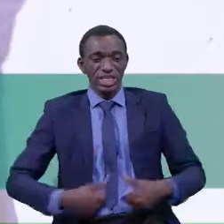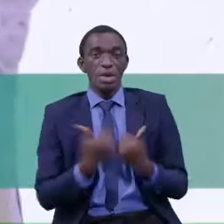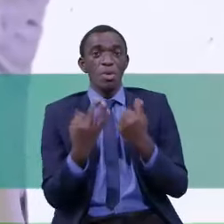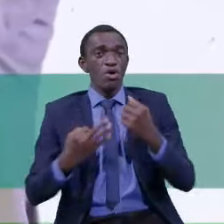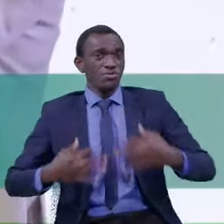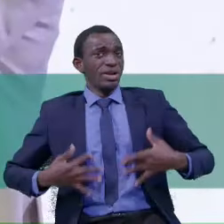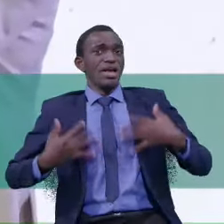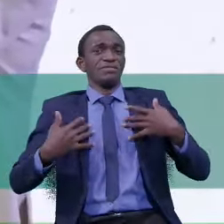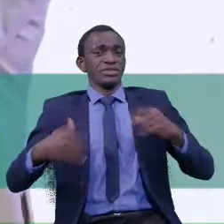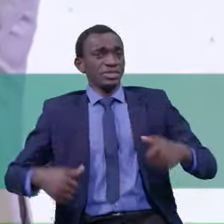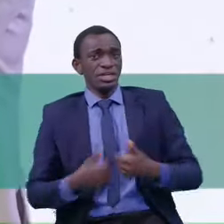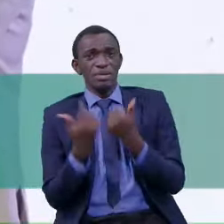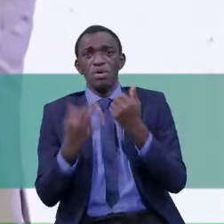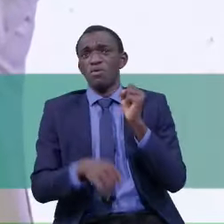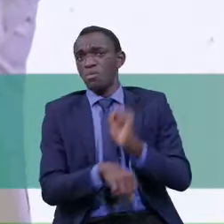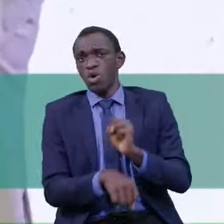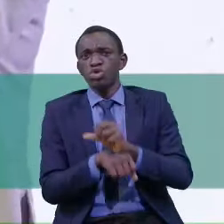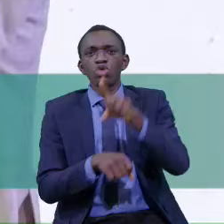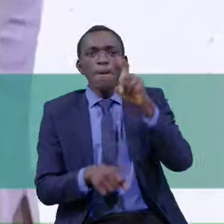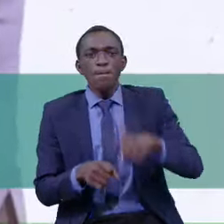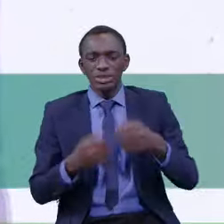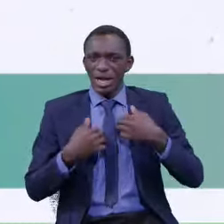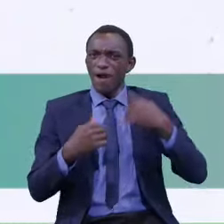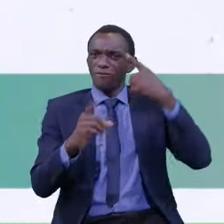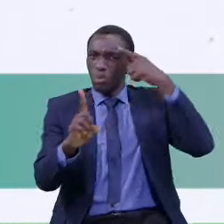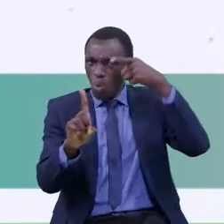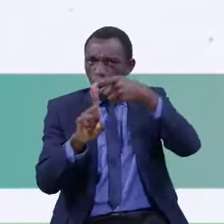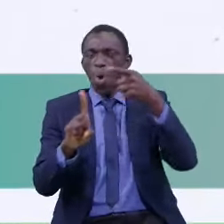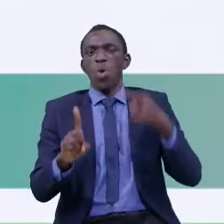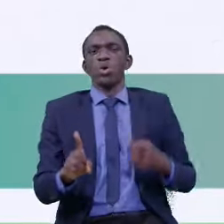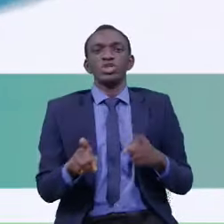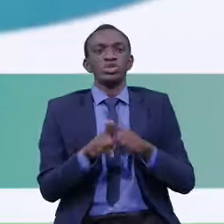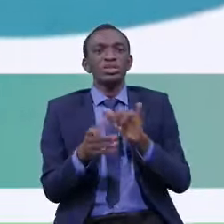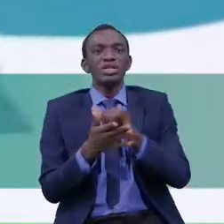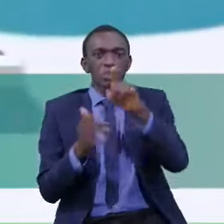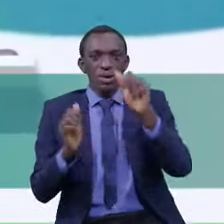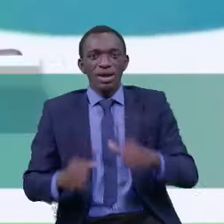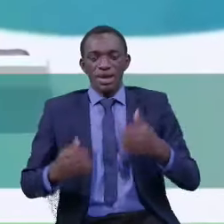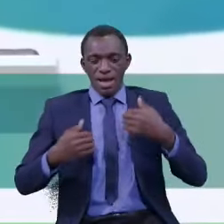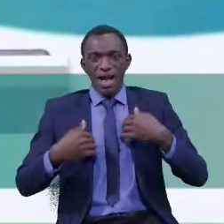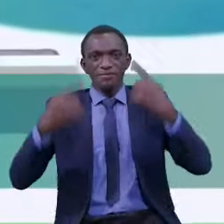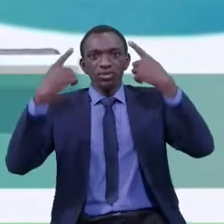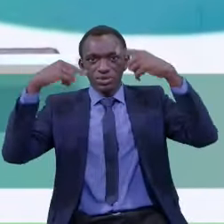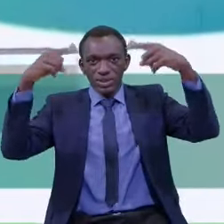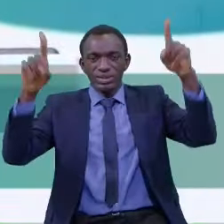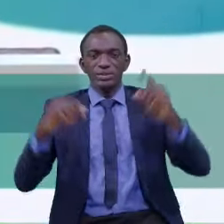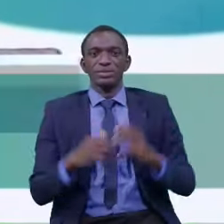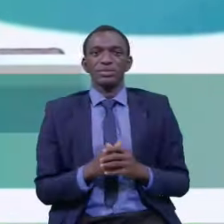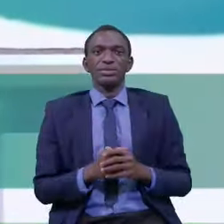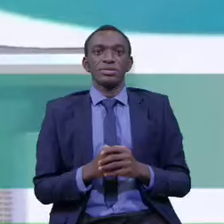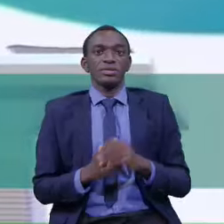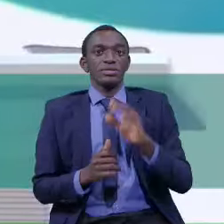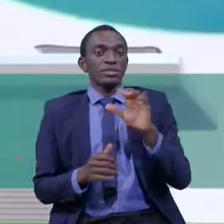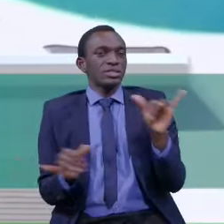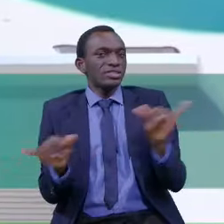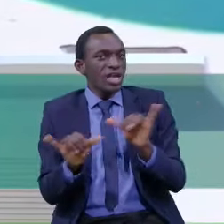so that you can make a score. The same thing as we are called of